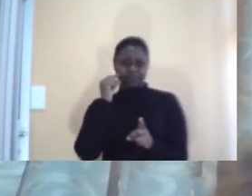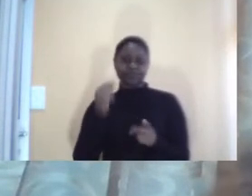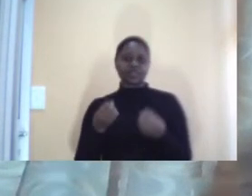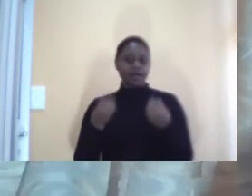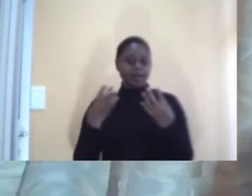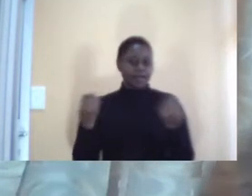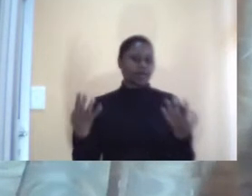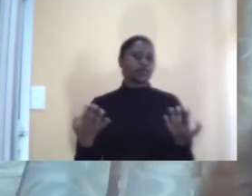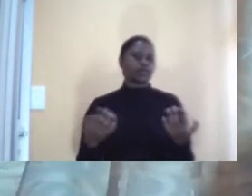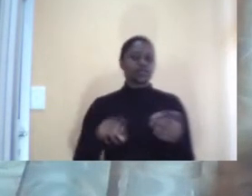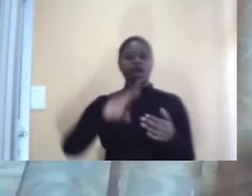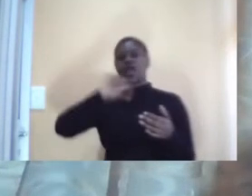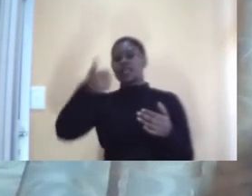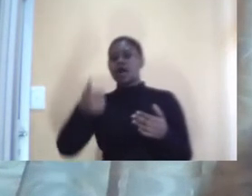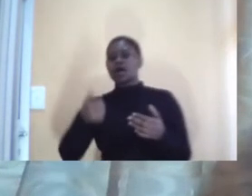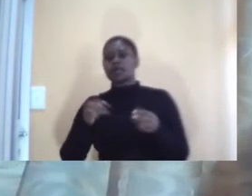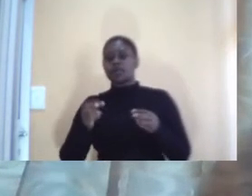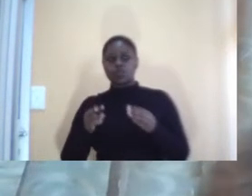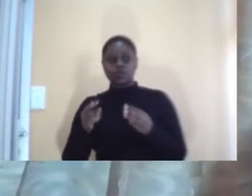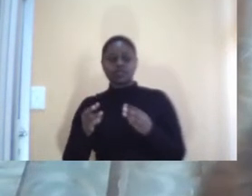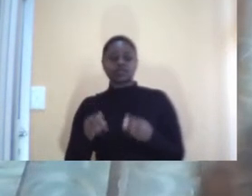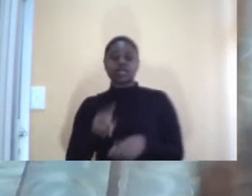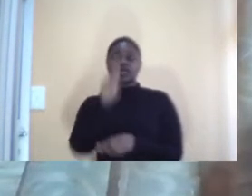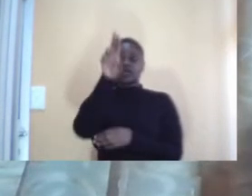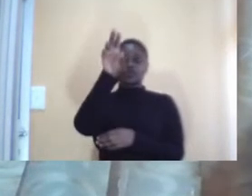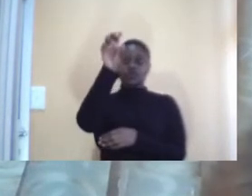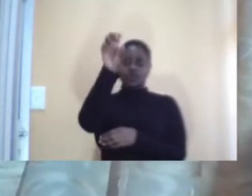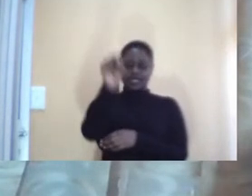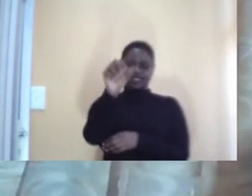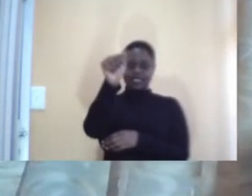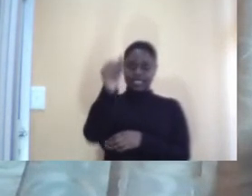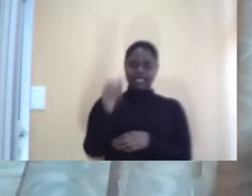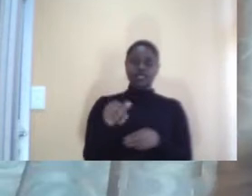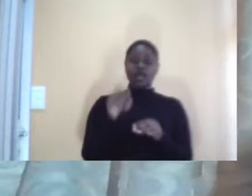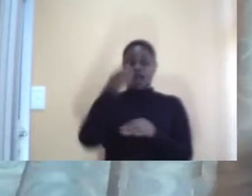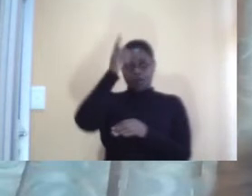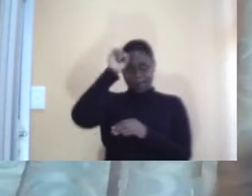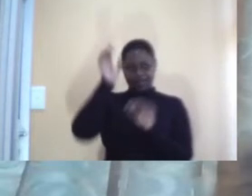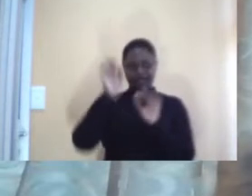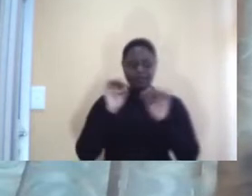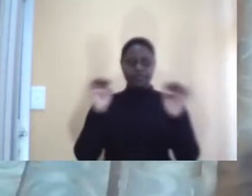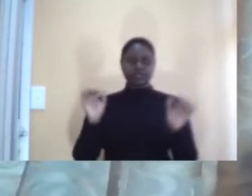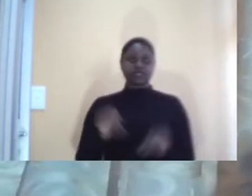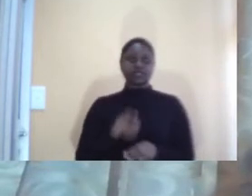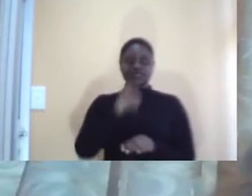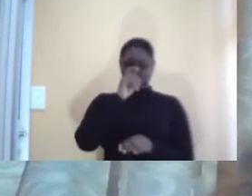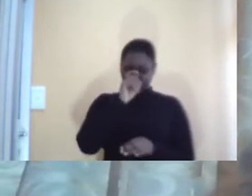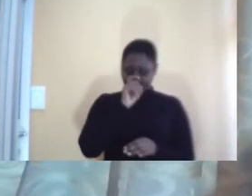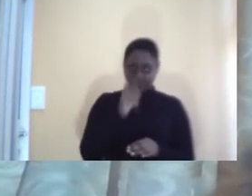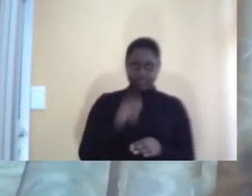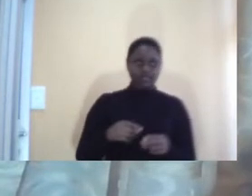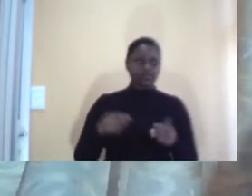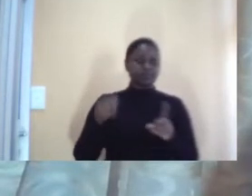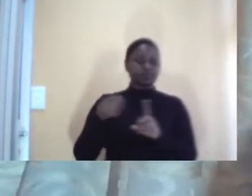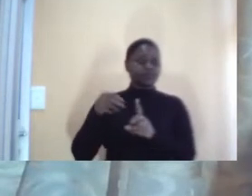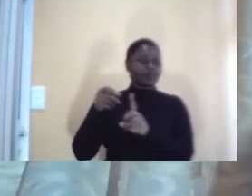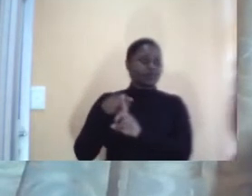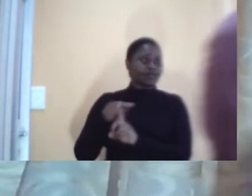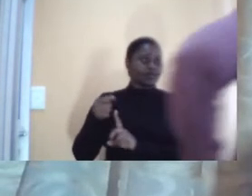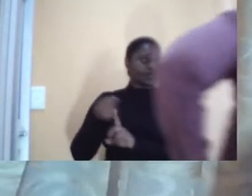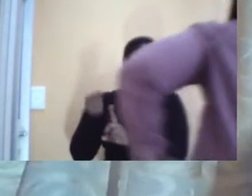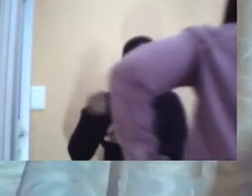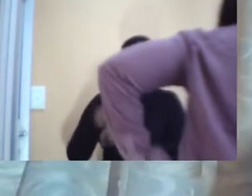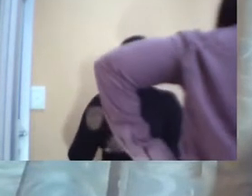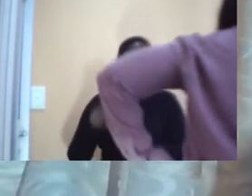meanwhile on the other side of the world, in the USA, our Black brothers and sisters are currently fighting against the